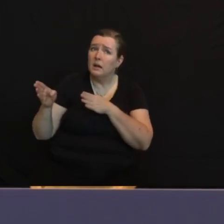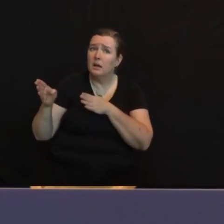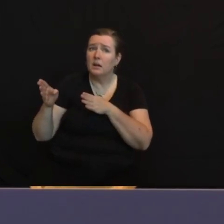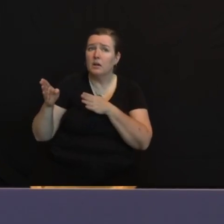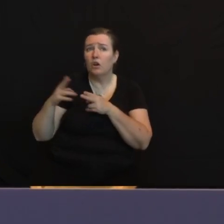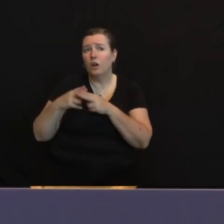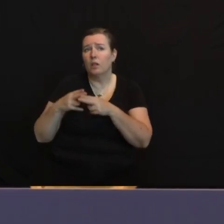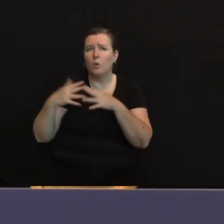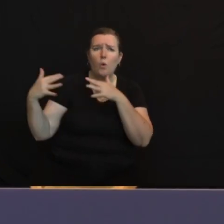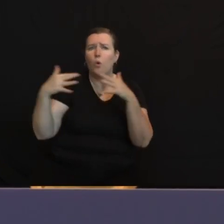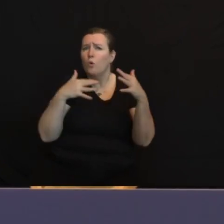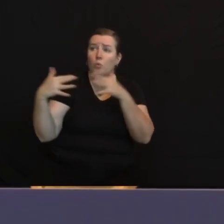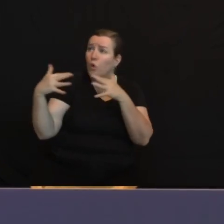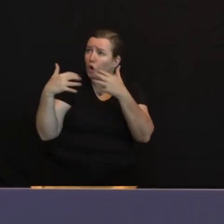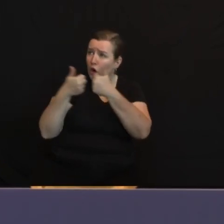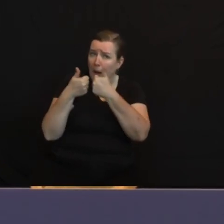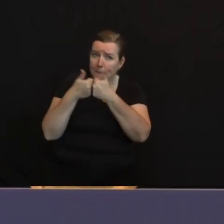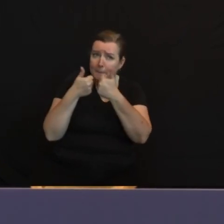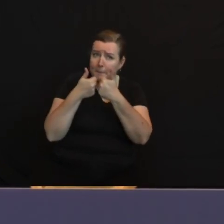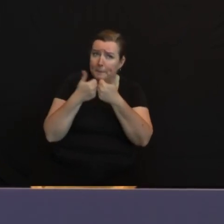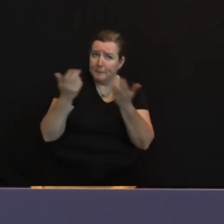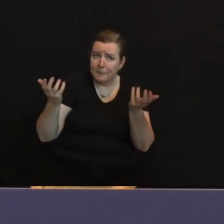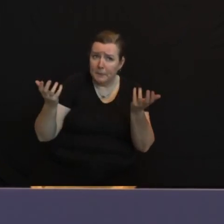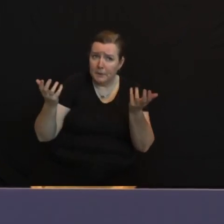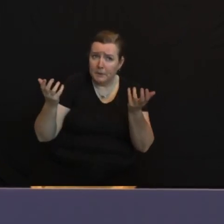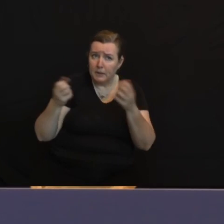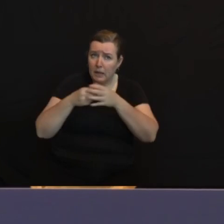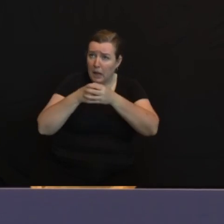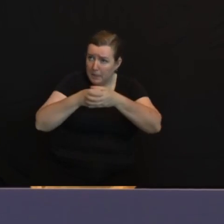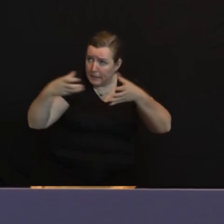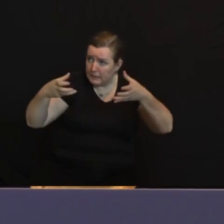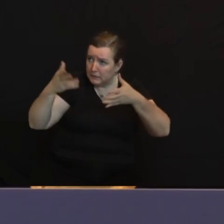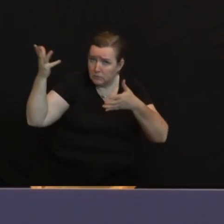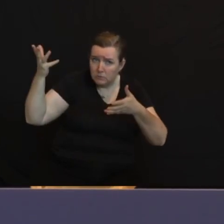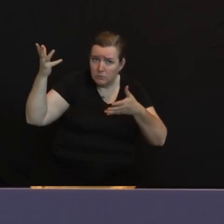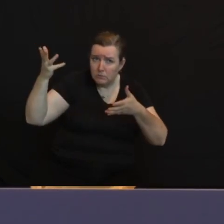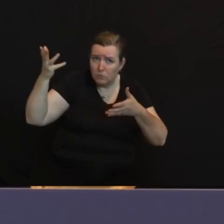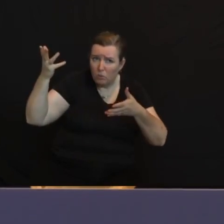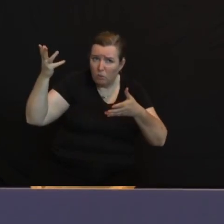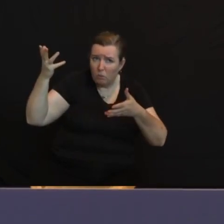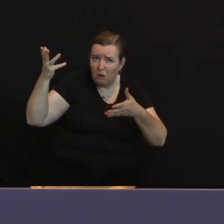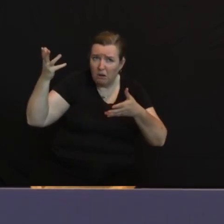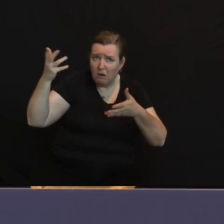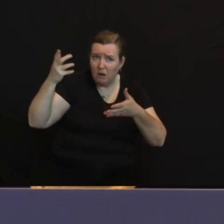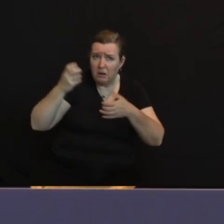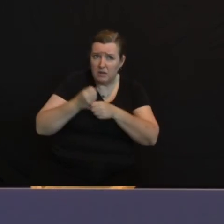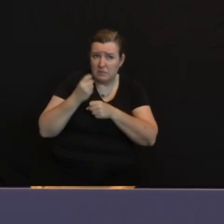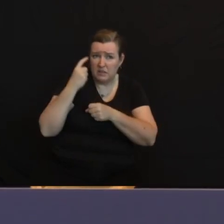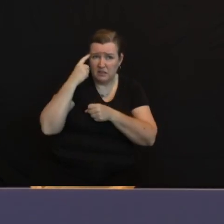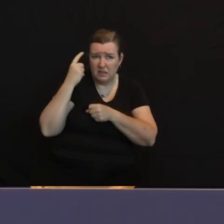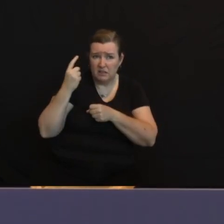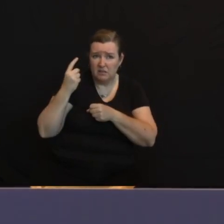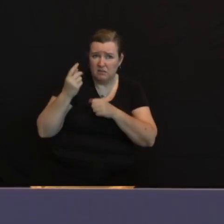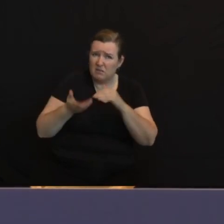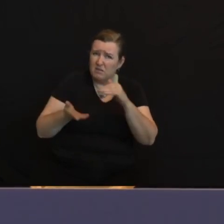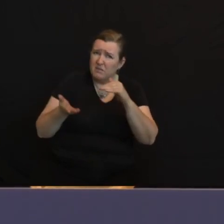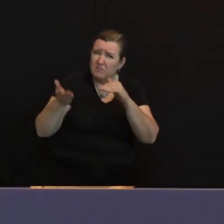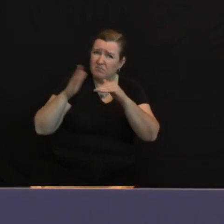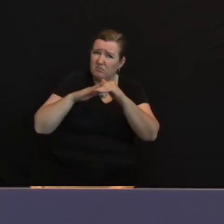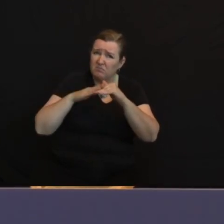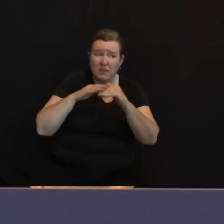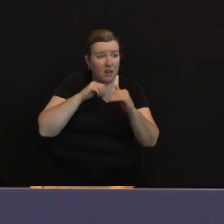possibly expanding this. I mean, it seems like it would make sense to try it, and then you can always pull back if there is a problem. It would